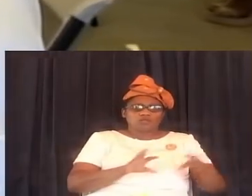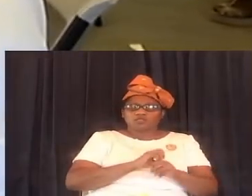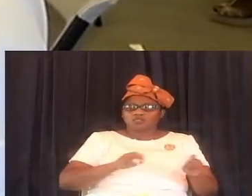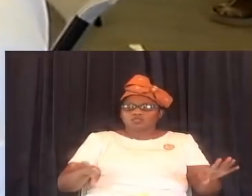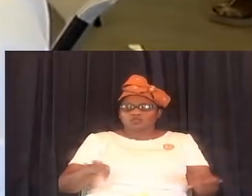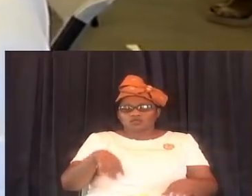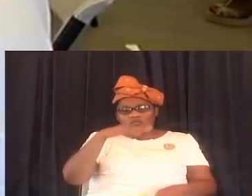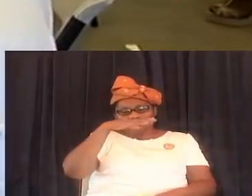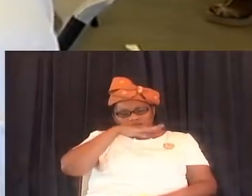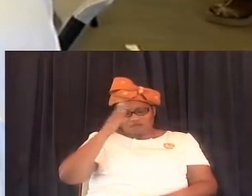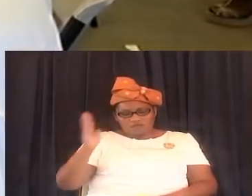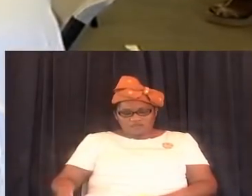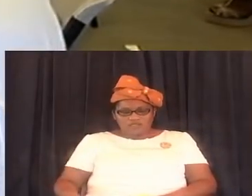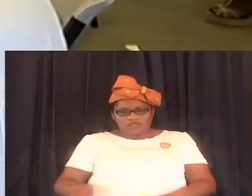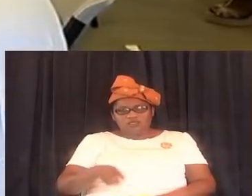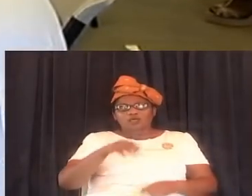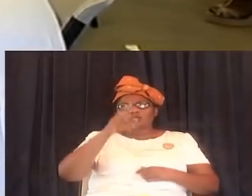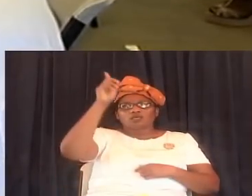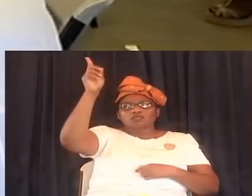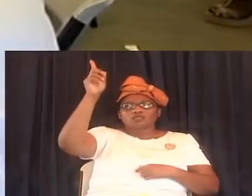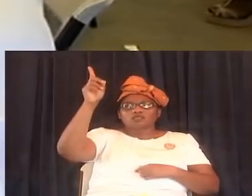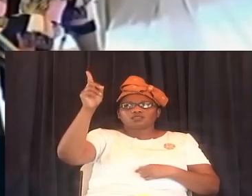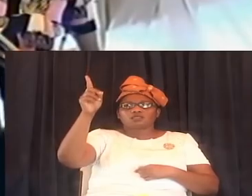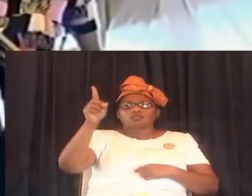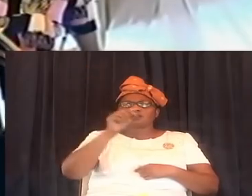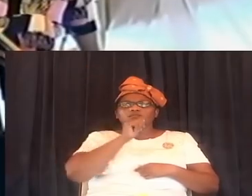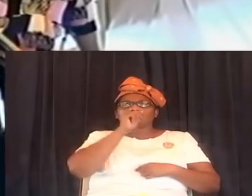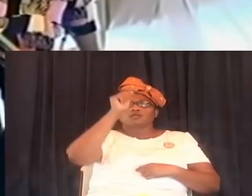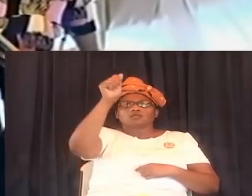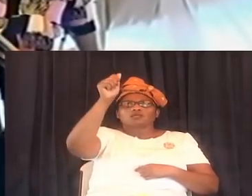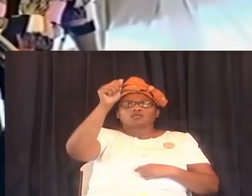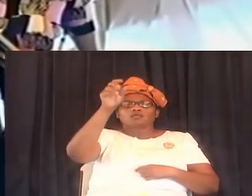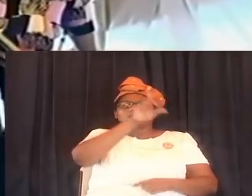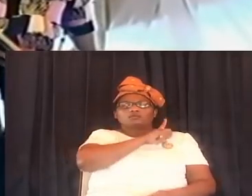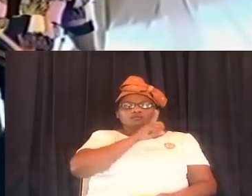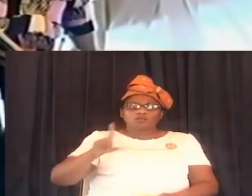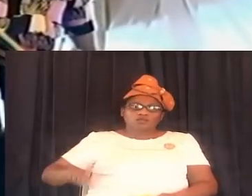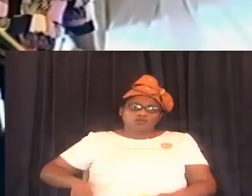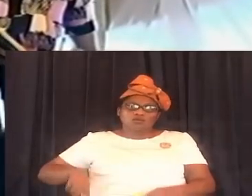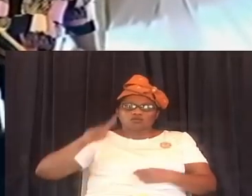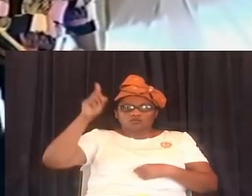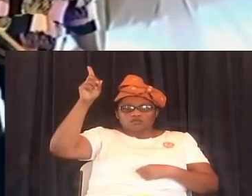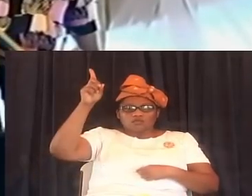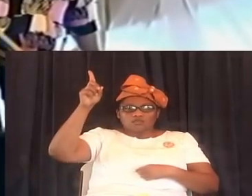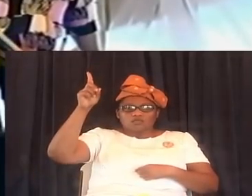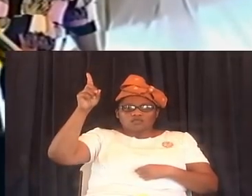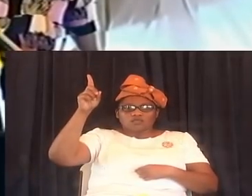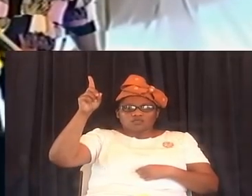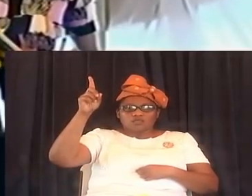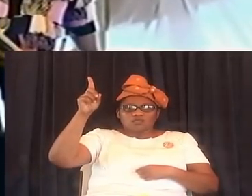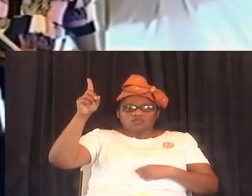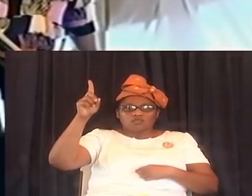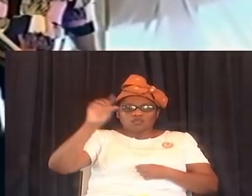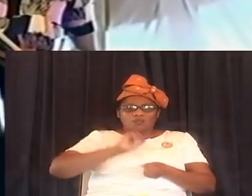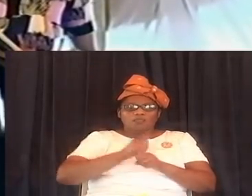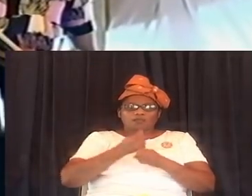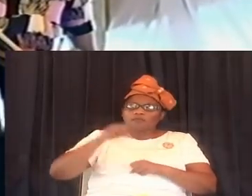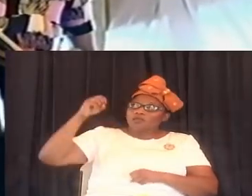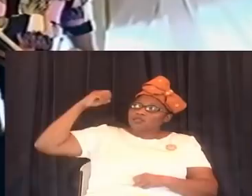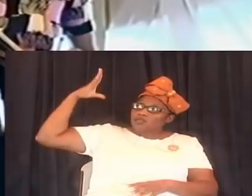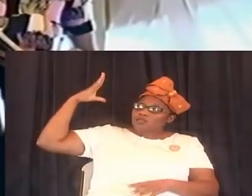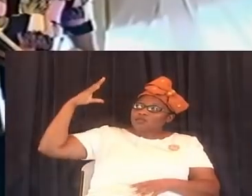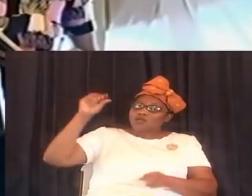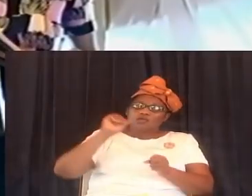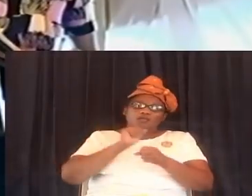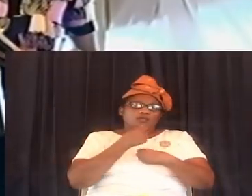I am the Lord, and there is none else. High formed the light. High created and created darkness. High